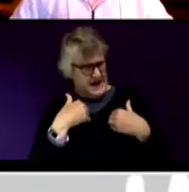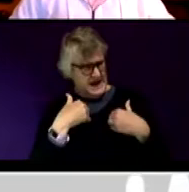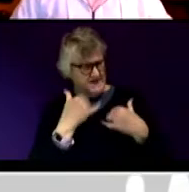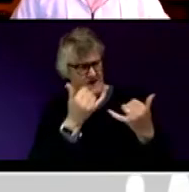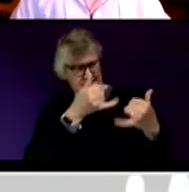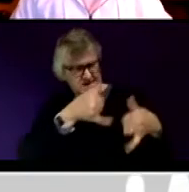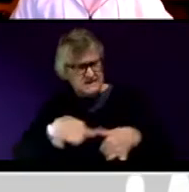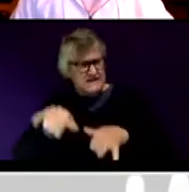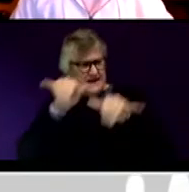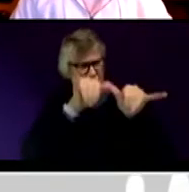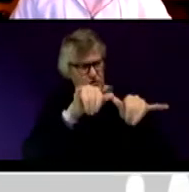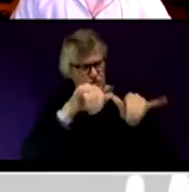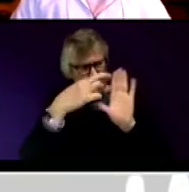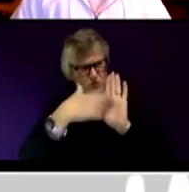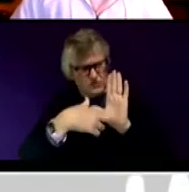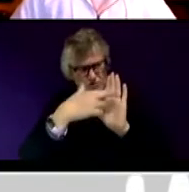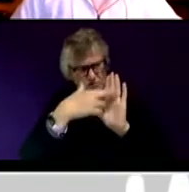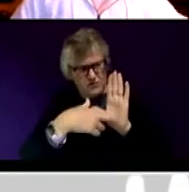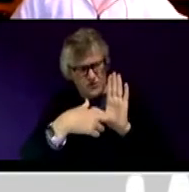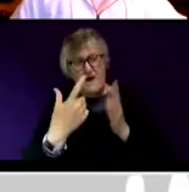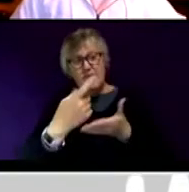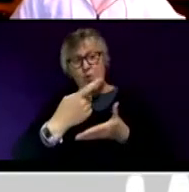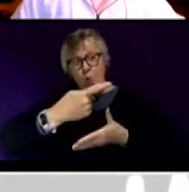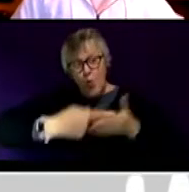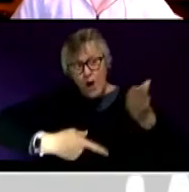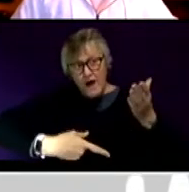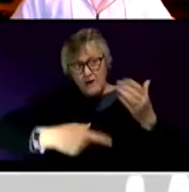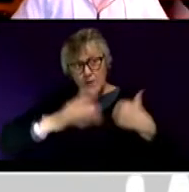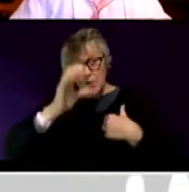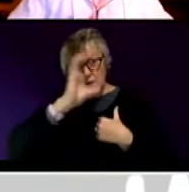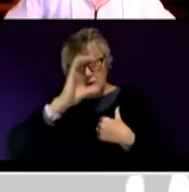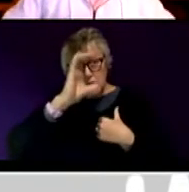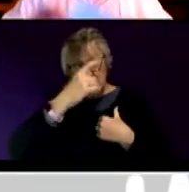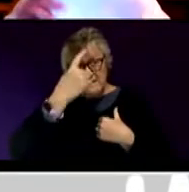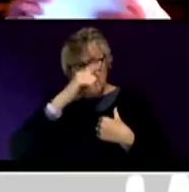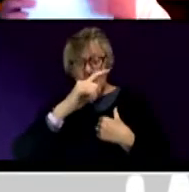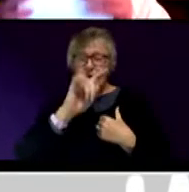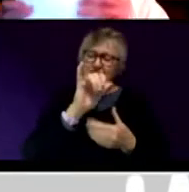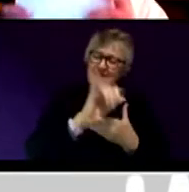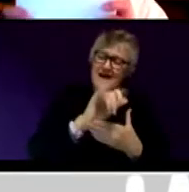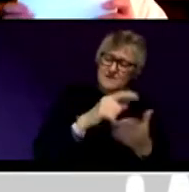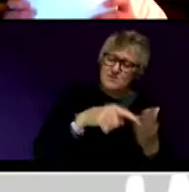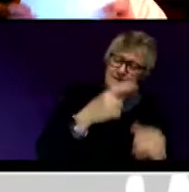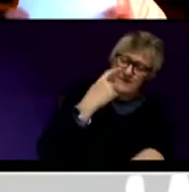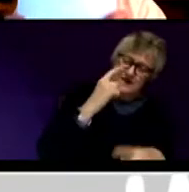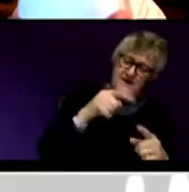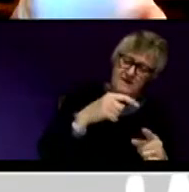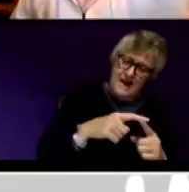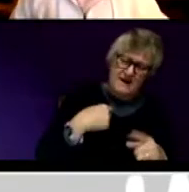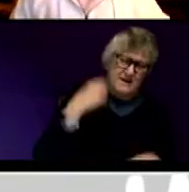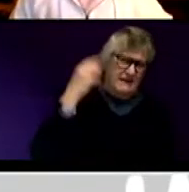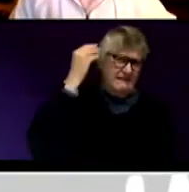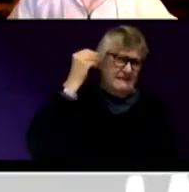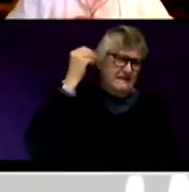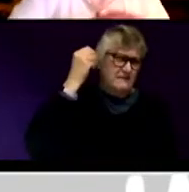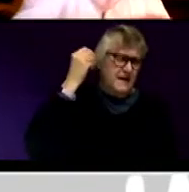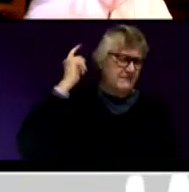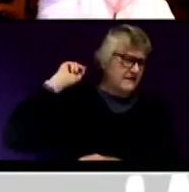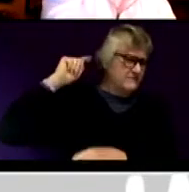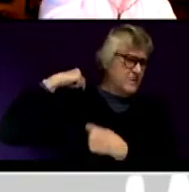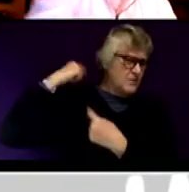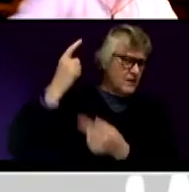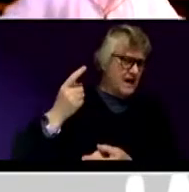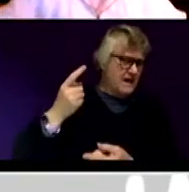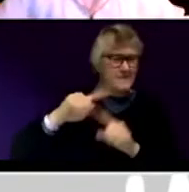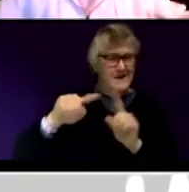we should be getting information on? That's my thought. I've been thinking about that for a while now, but since we're moving into a new